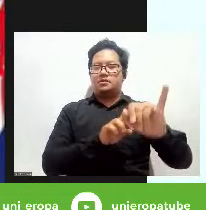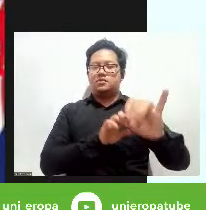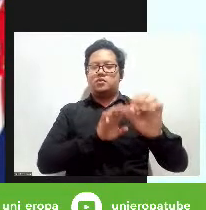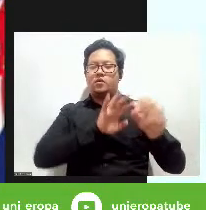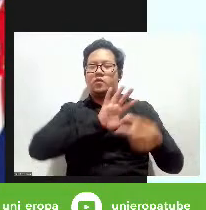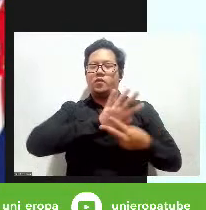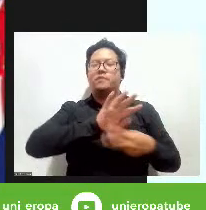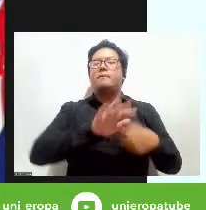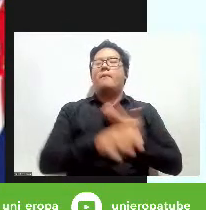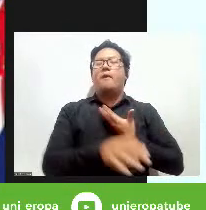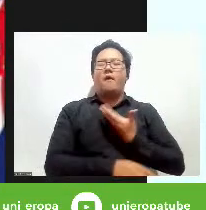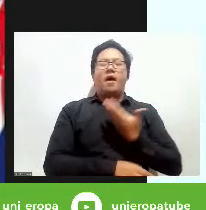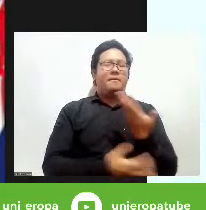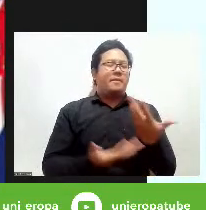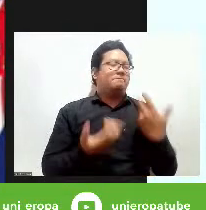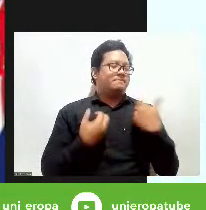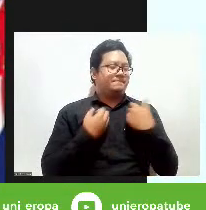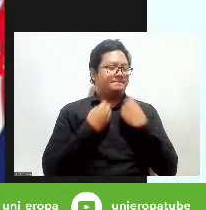change